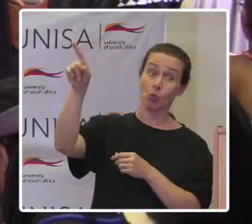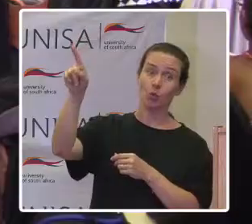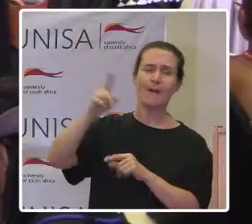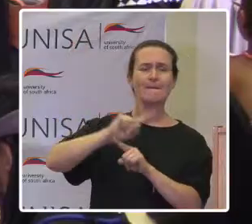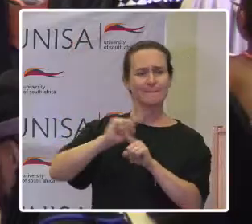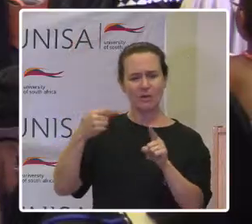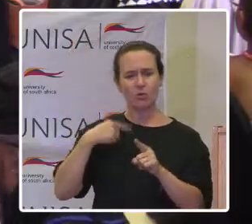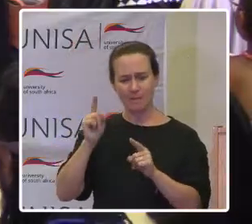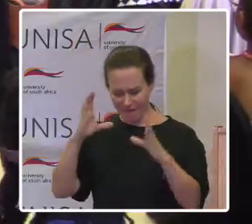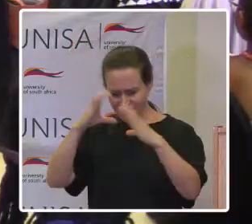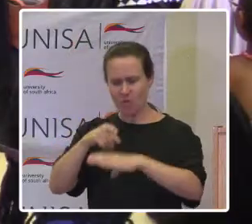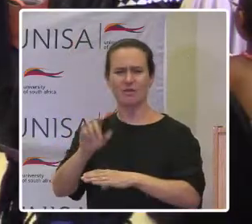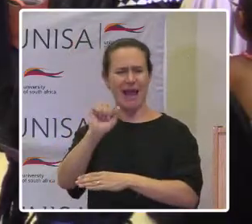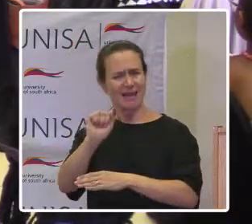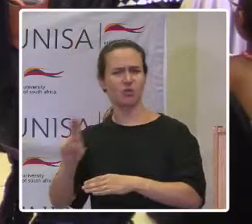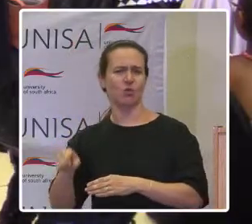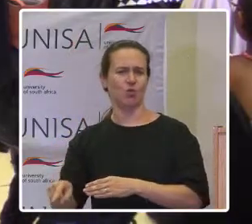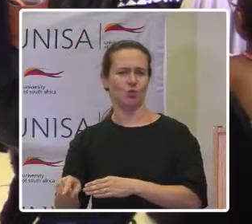AU?